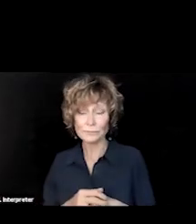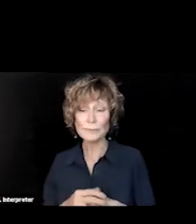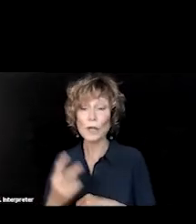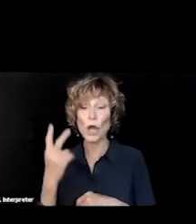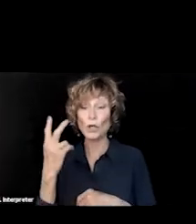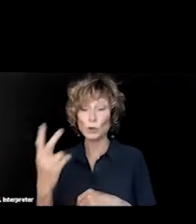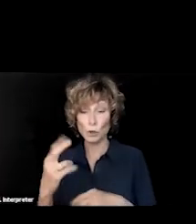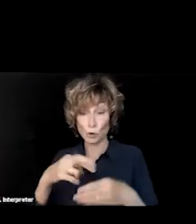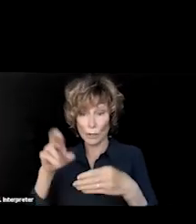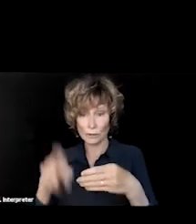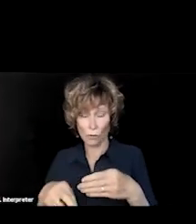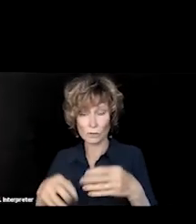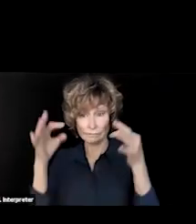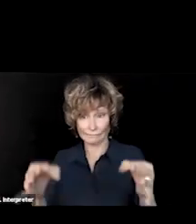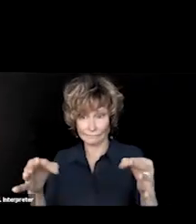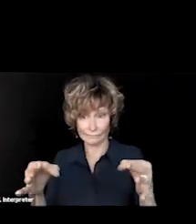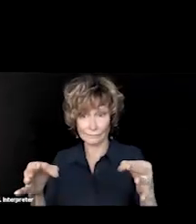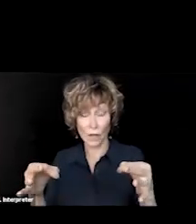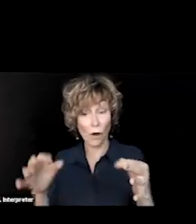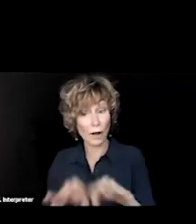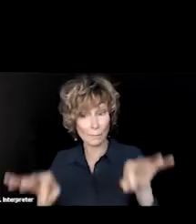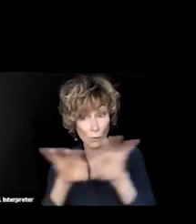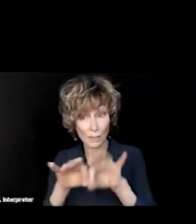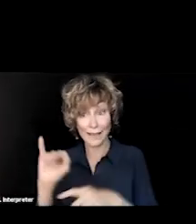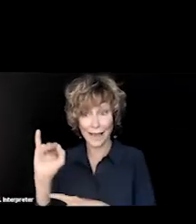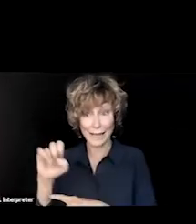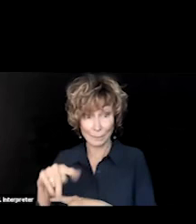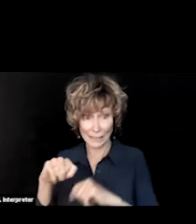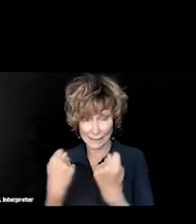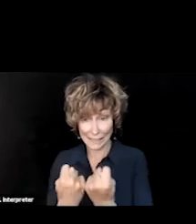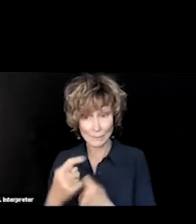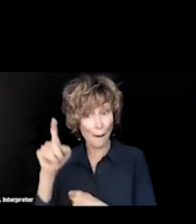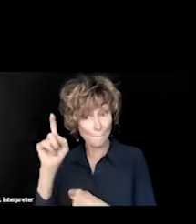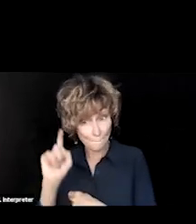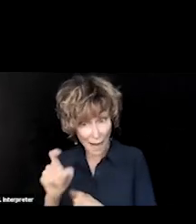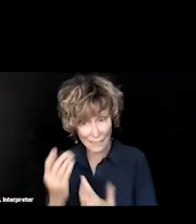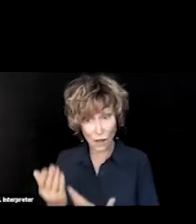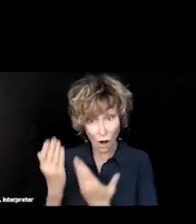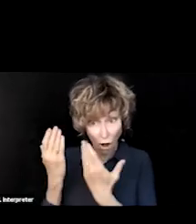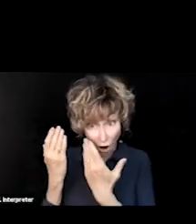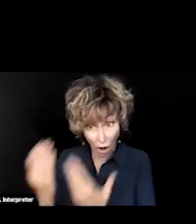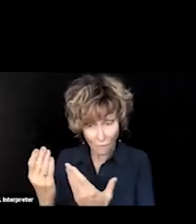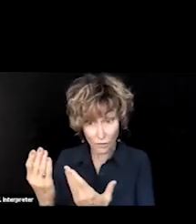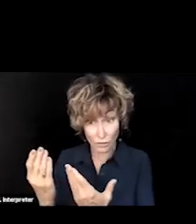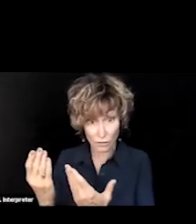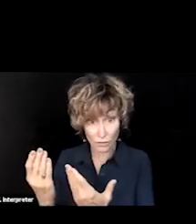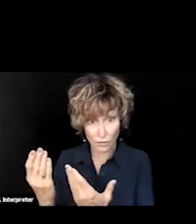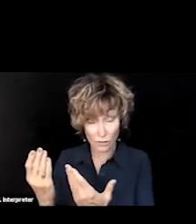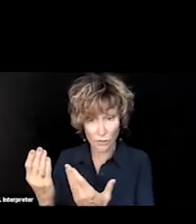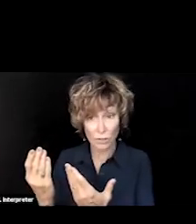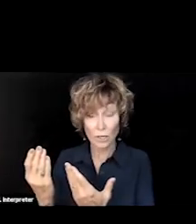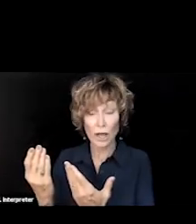relevant for us here. First, that IEP teams must offer an IEP